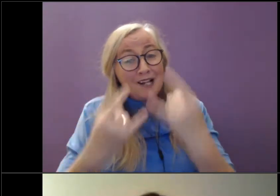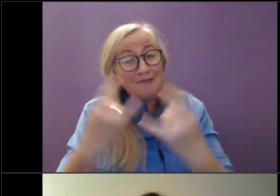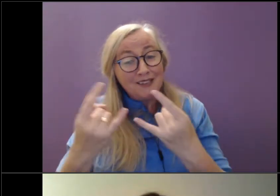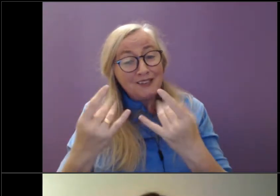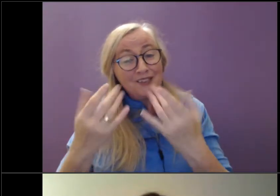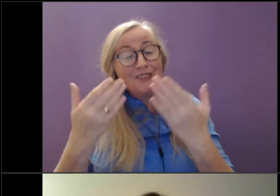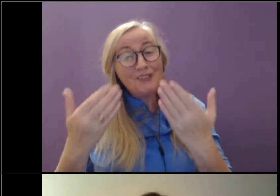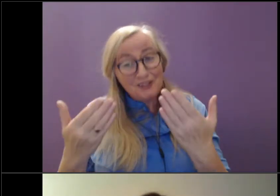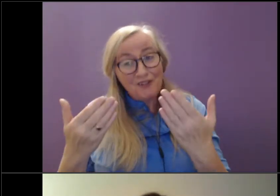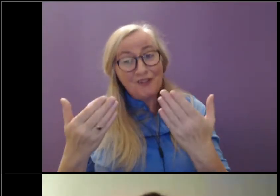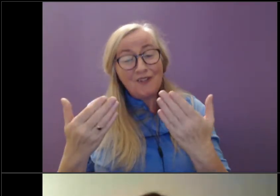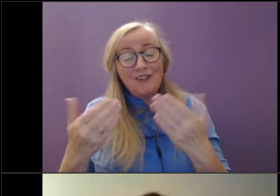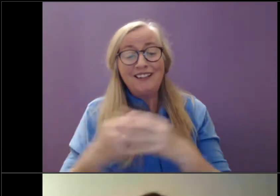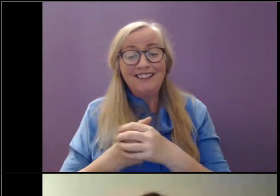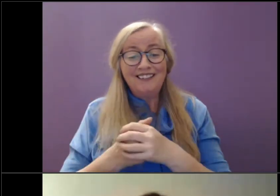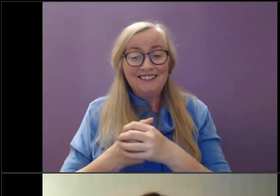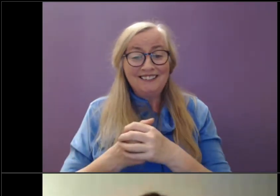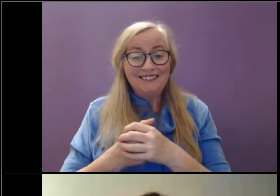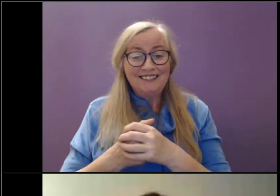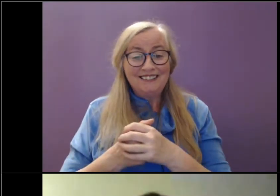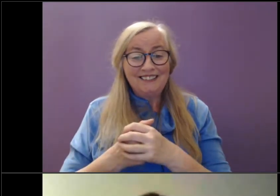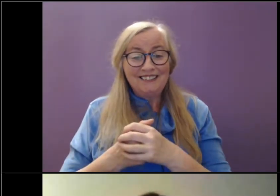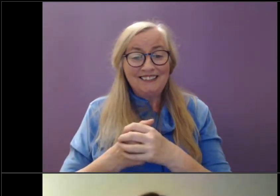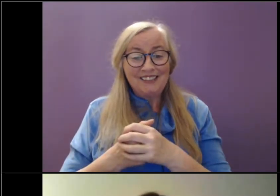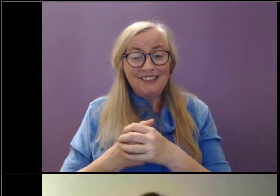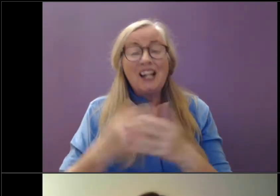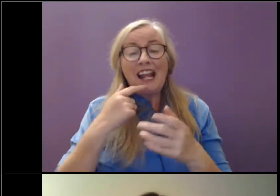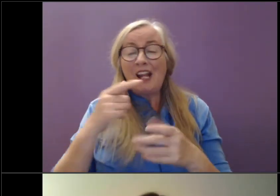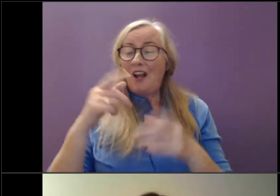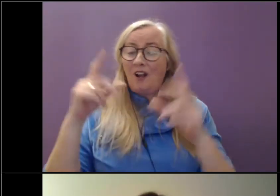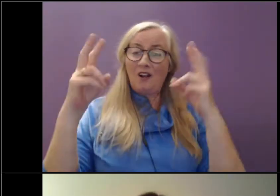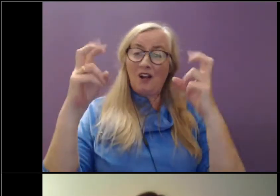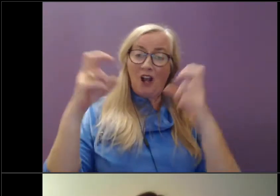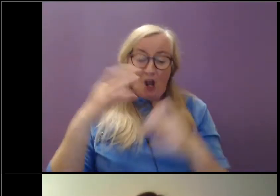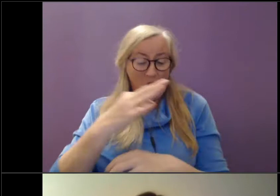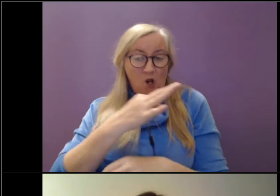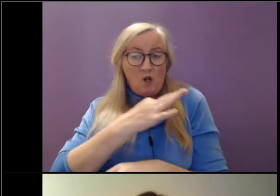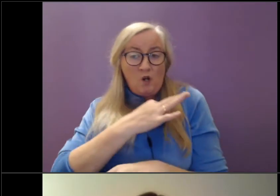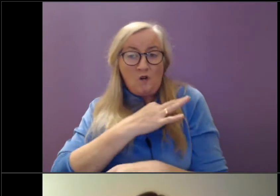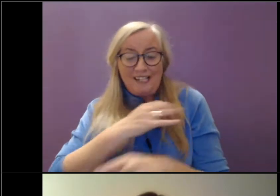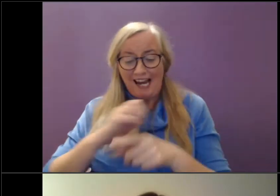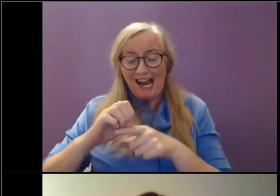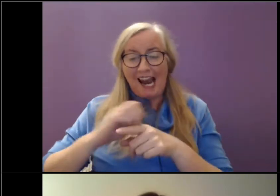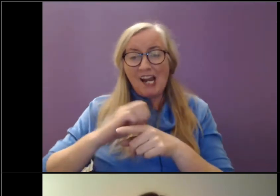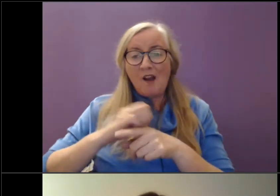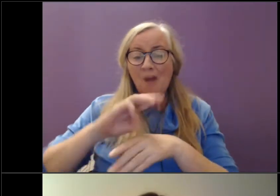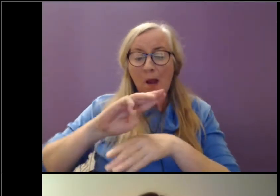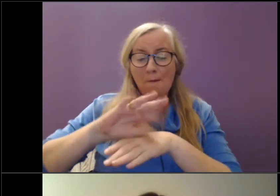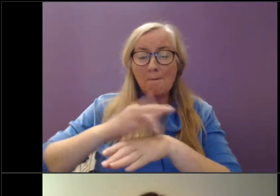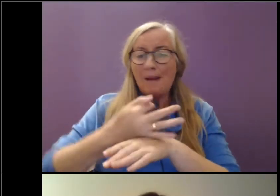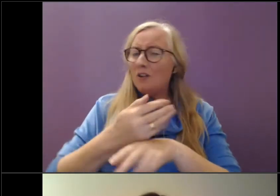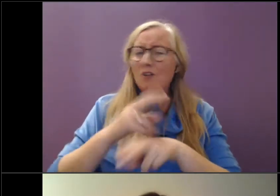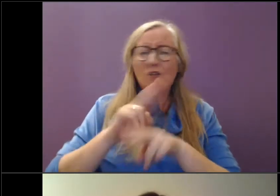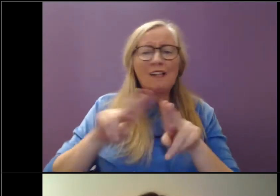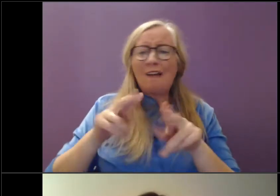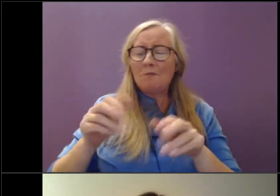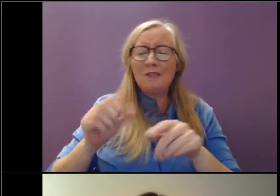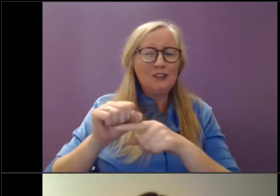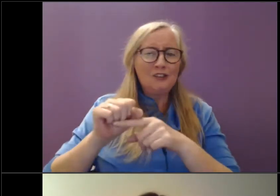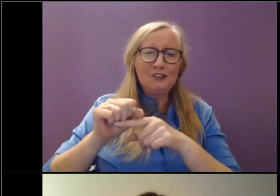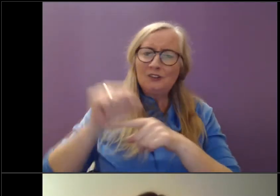my old thought is being the good enough parent is good enough. You don't have to be super mom or super dad